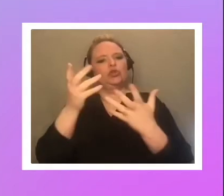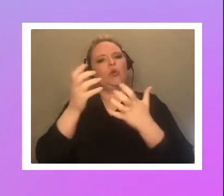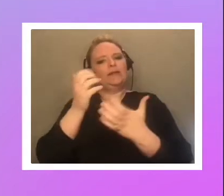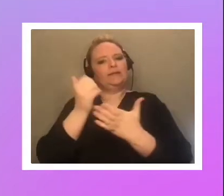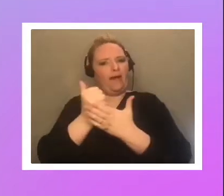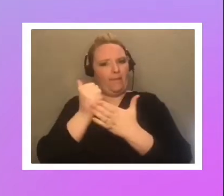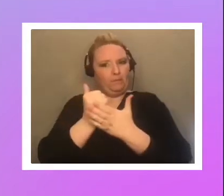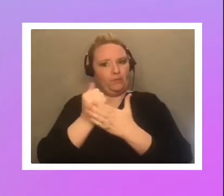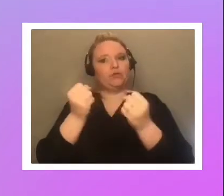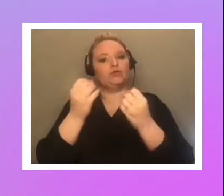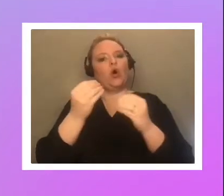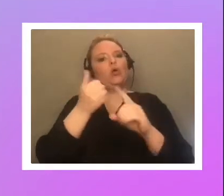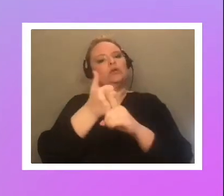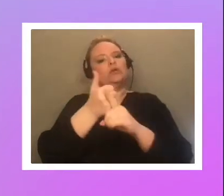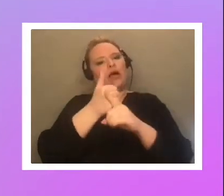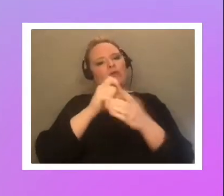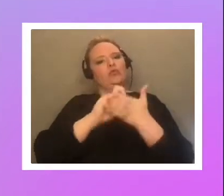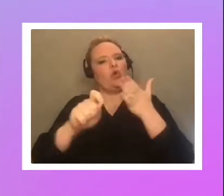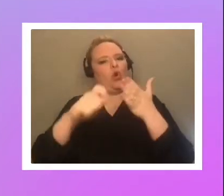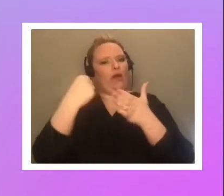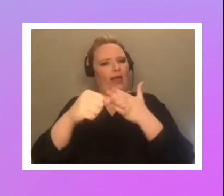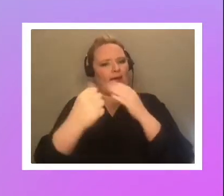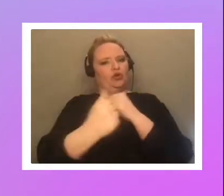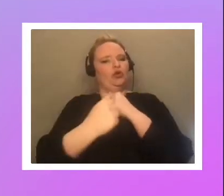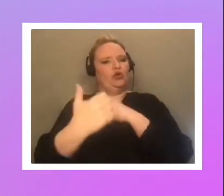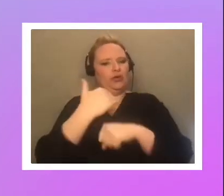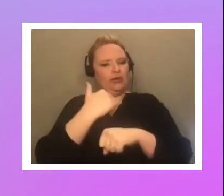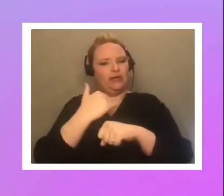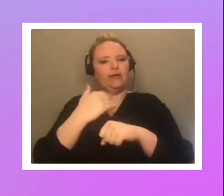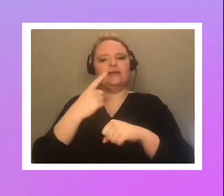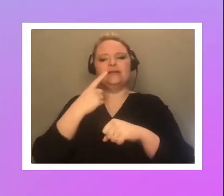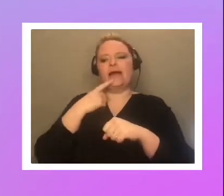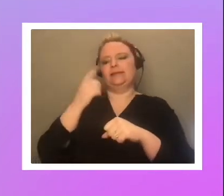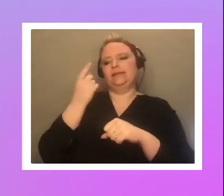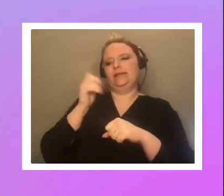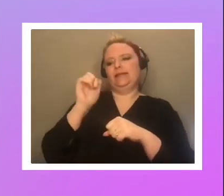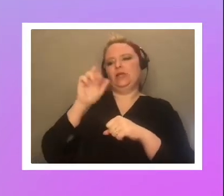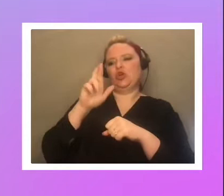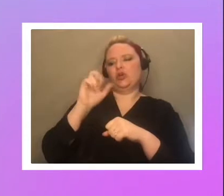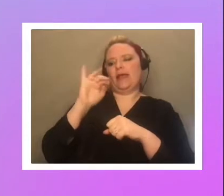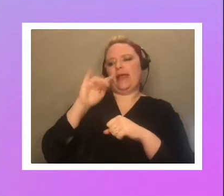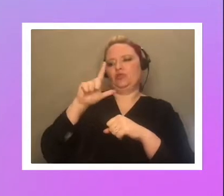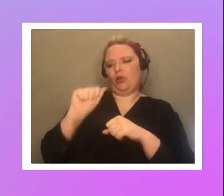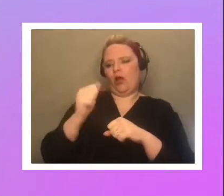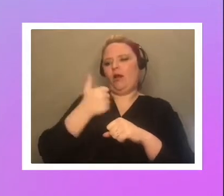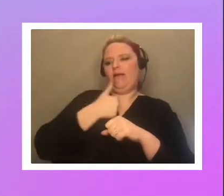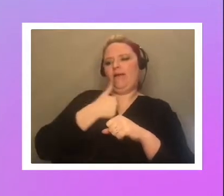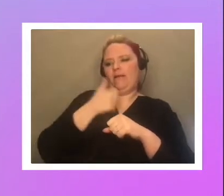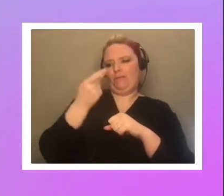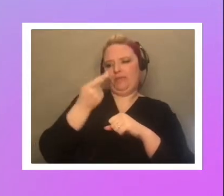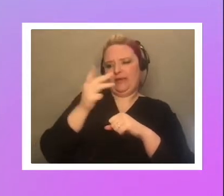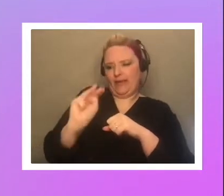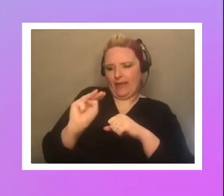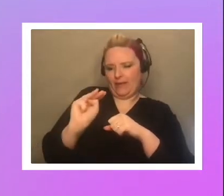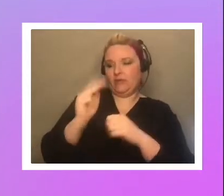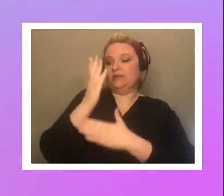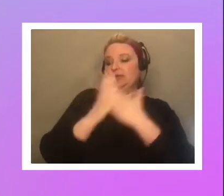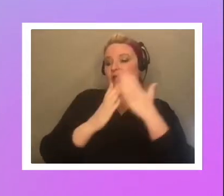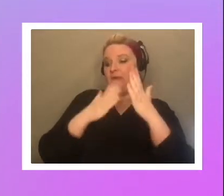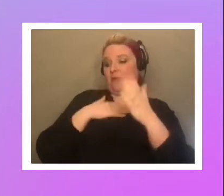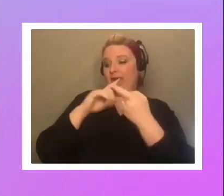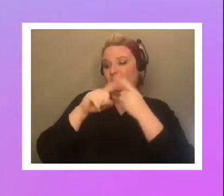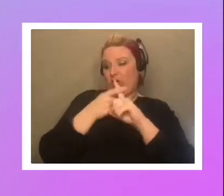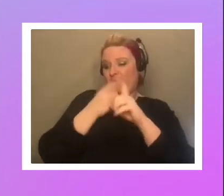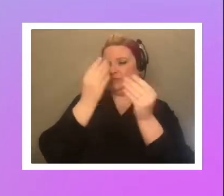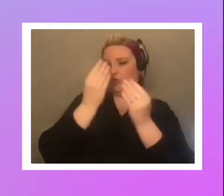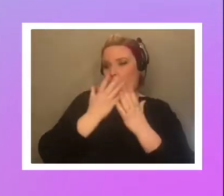So she wrote me a letter. It says, "Dear Angela, I'm a PM, and some of my friends